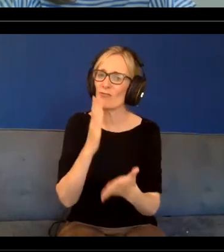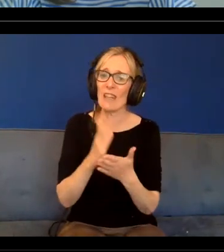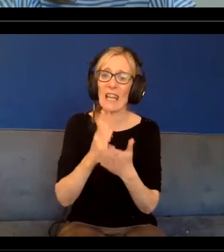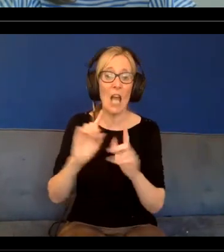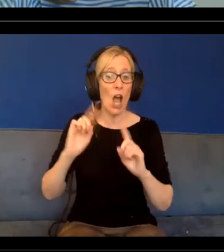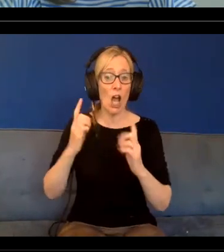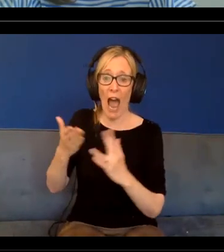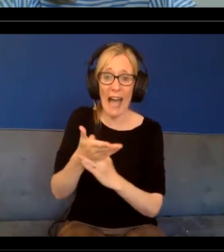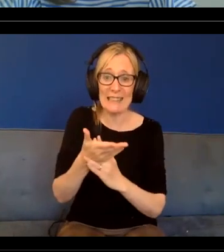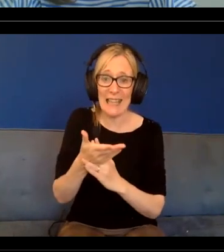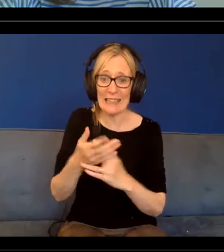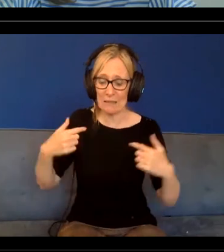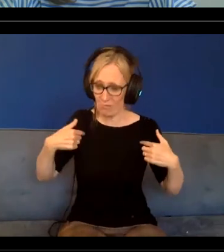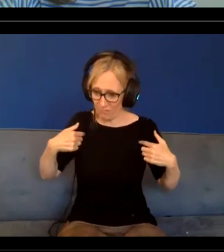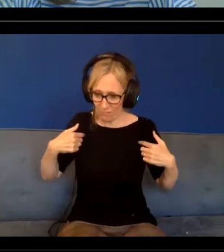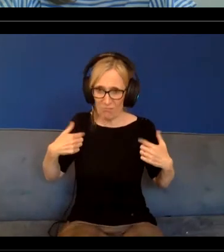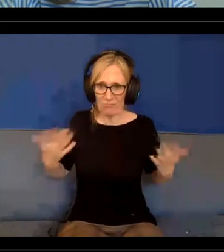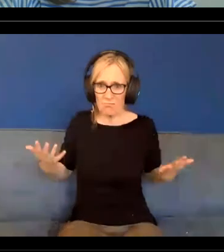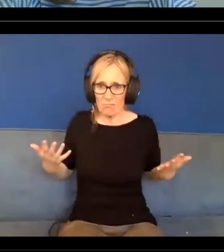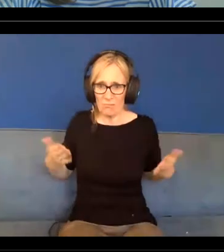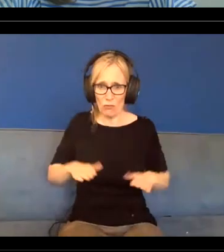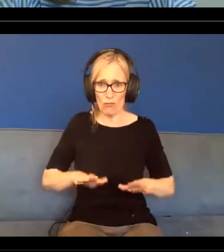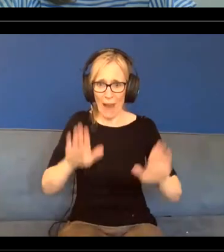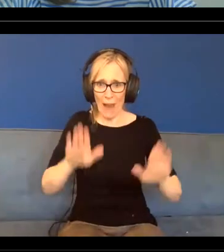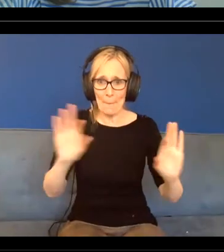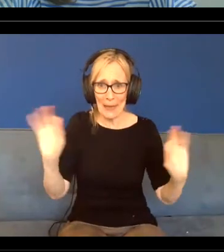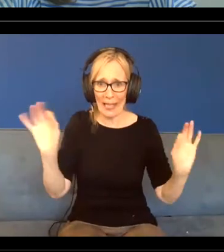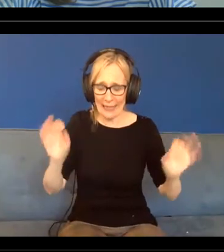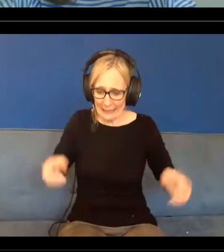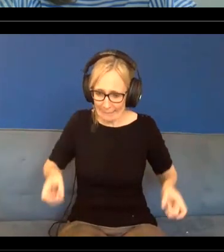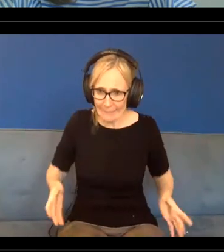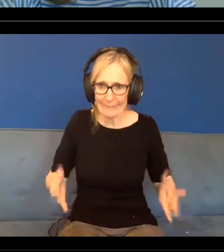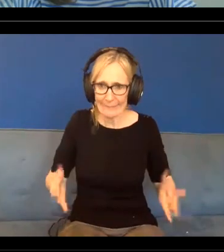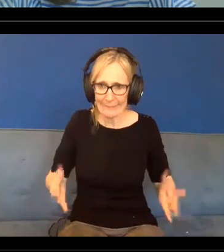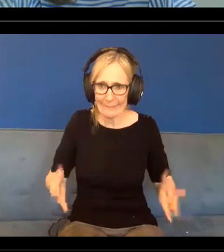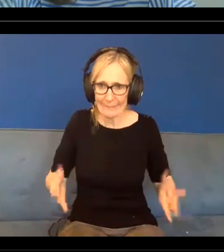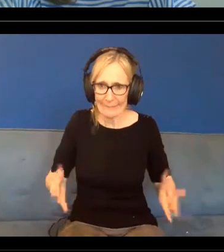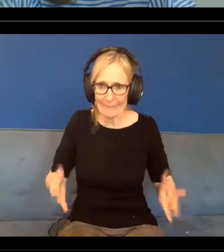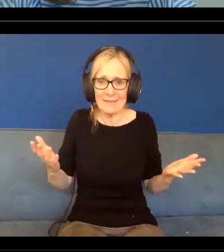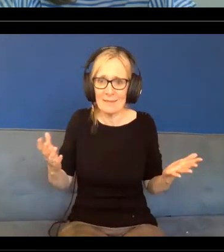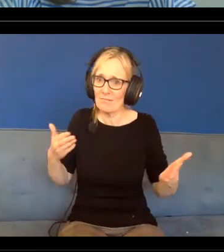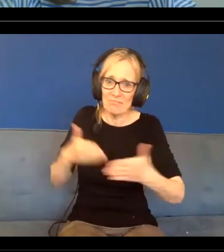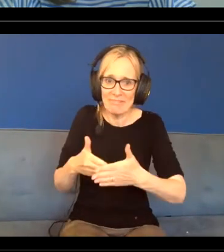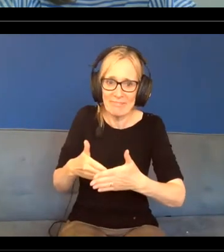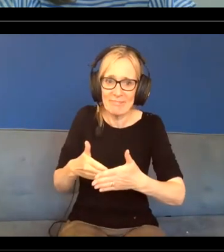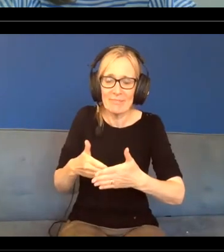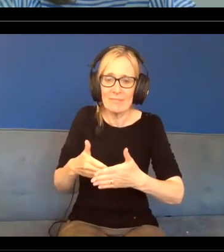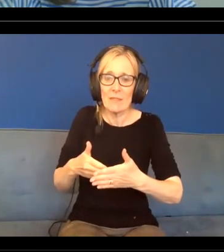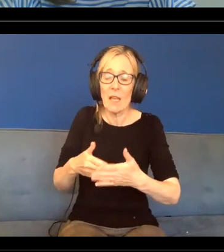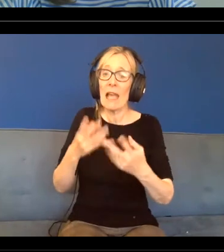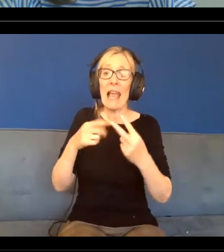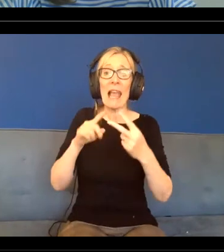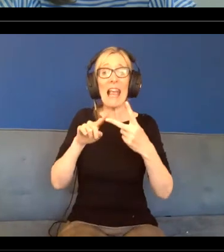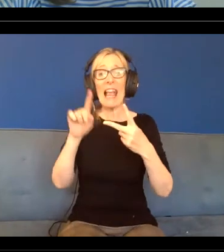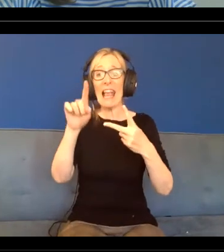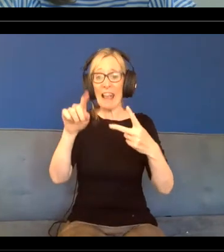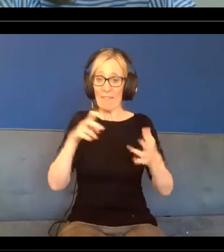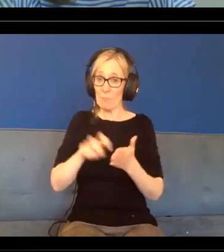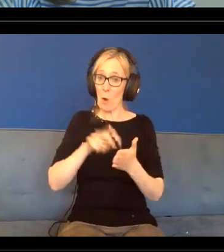literally inaccessible to them. There's no ramps up onto the stage. Whereas if you are not a physically impaired person,